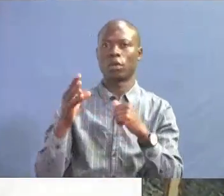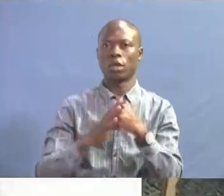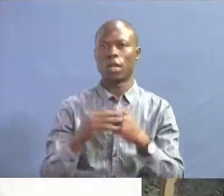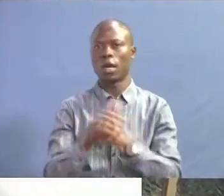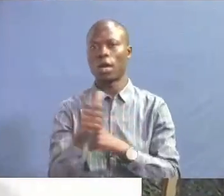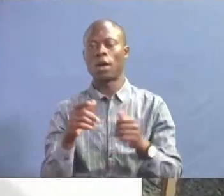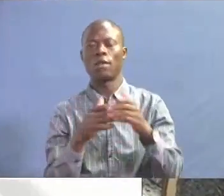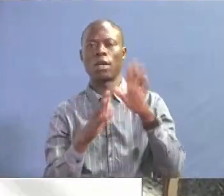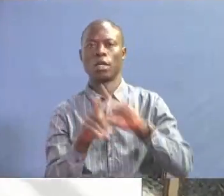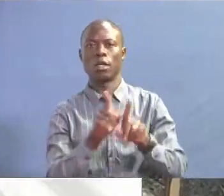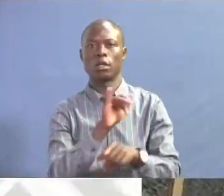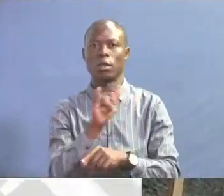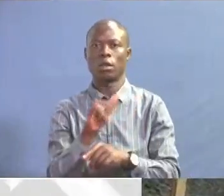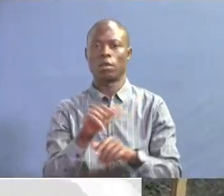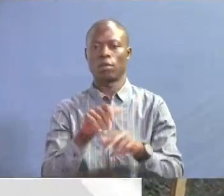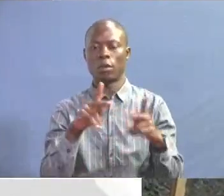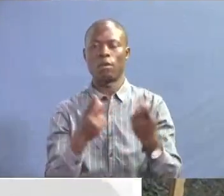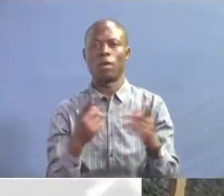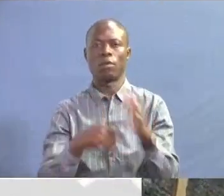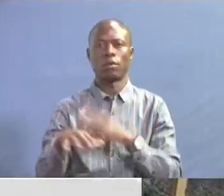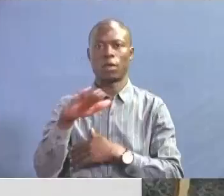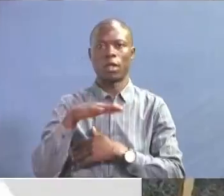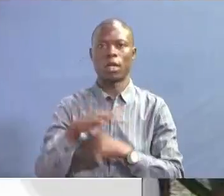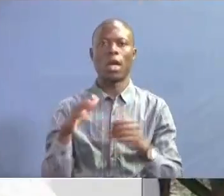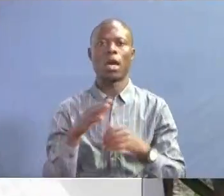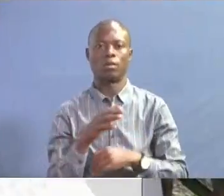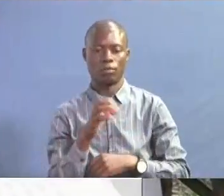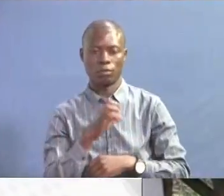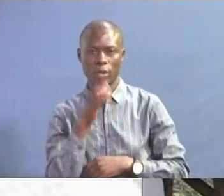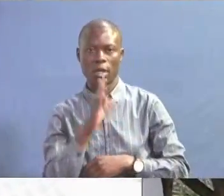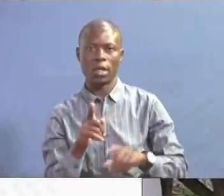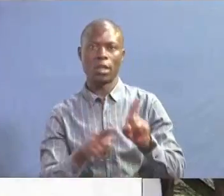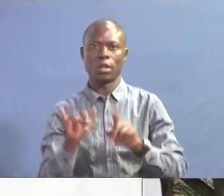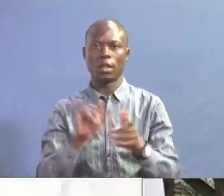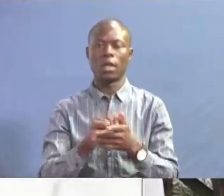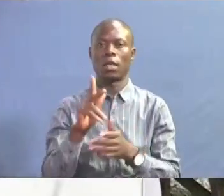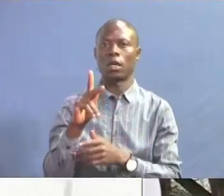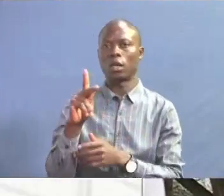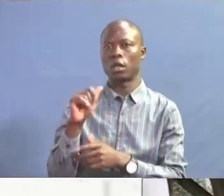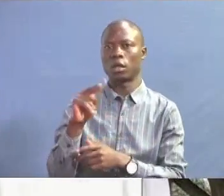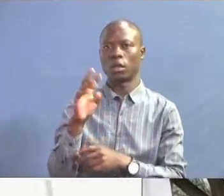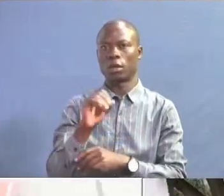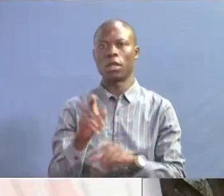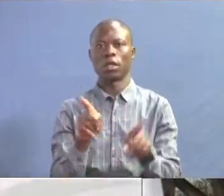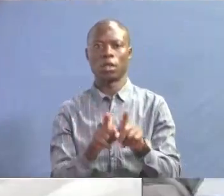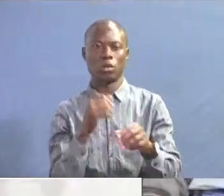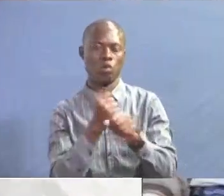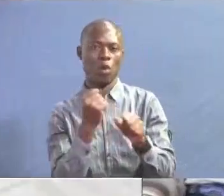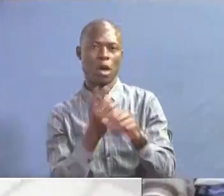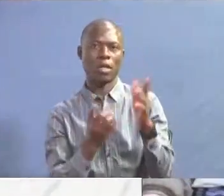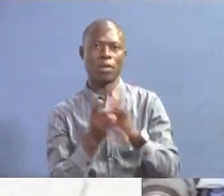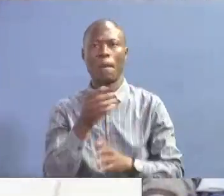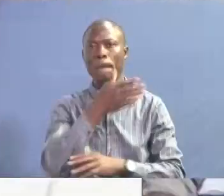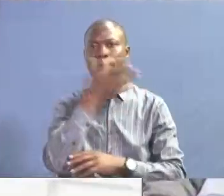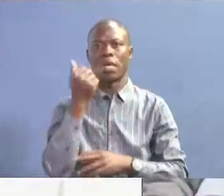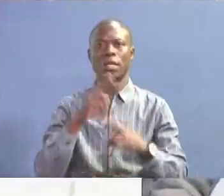from the western part of the region. The elders highlighted that Kindiki's role would help in enhancing better